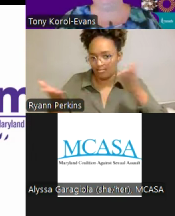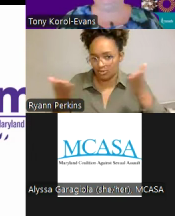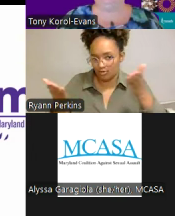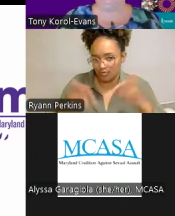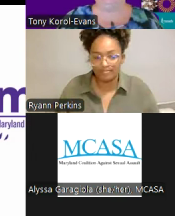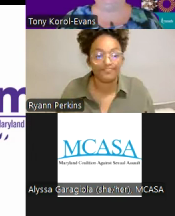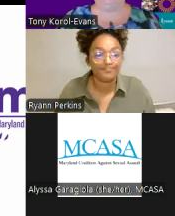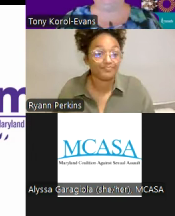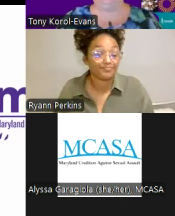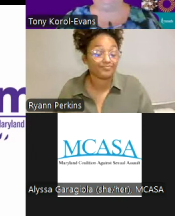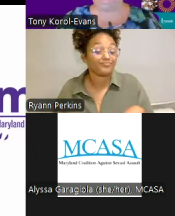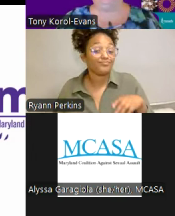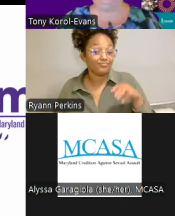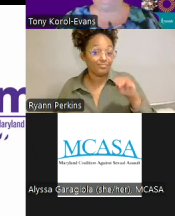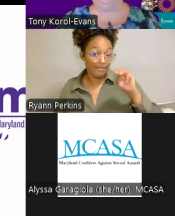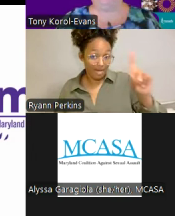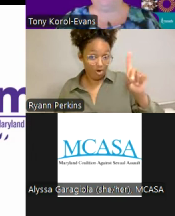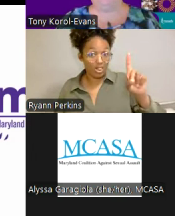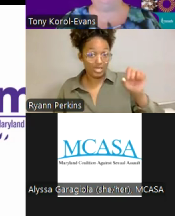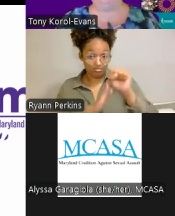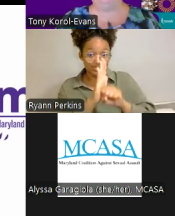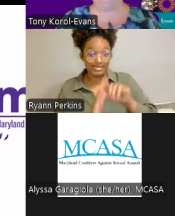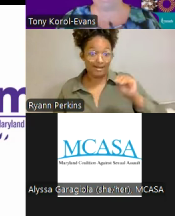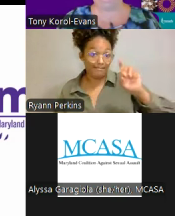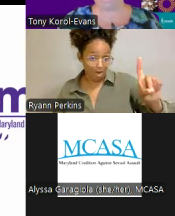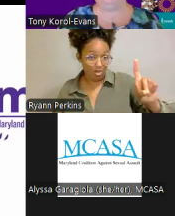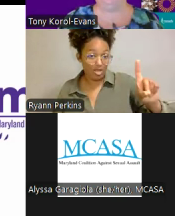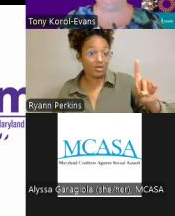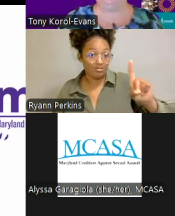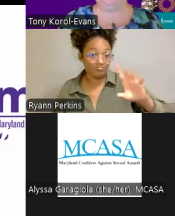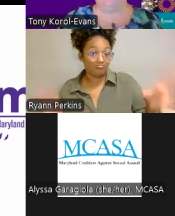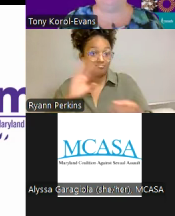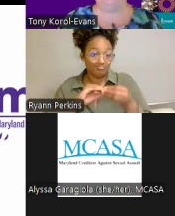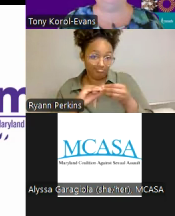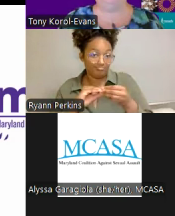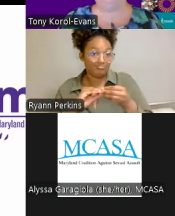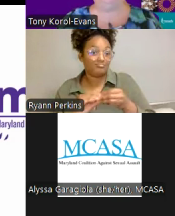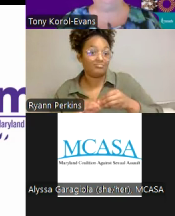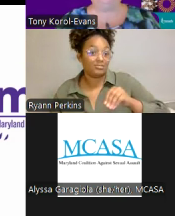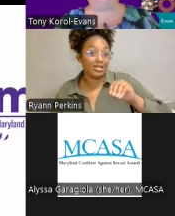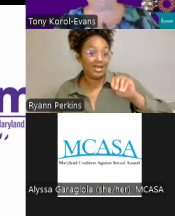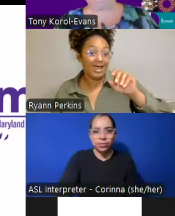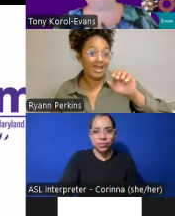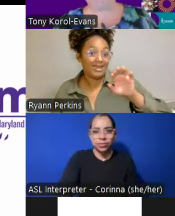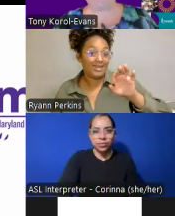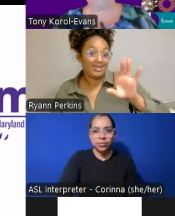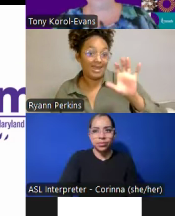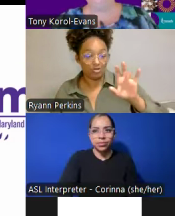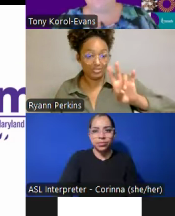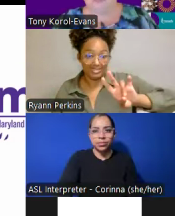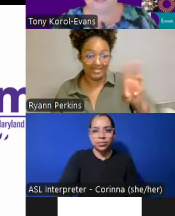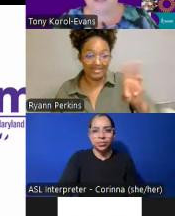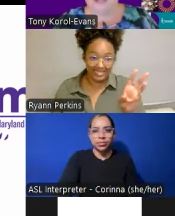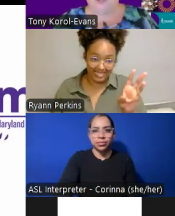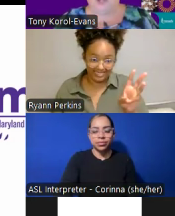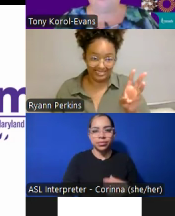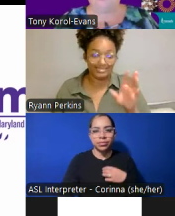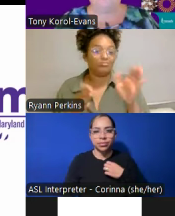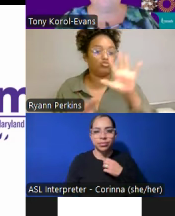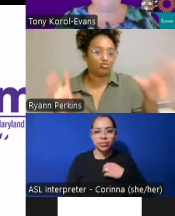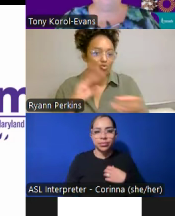there were 976 total services provided. 702 services were beyond hotline calls. 265 were simply